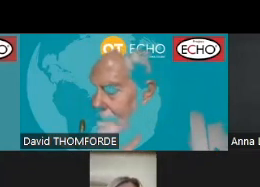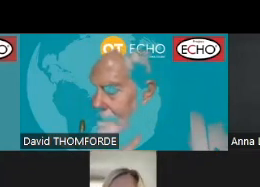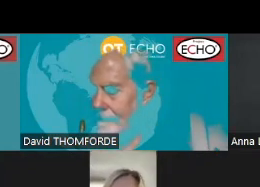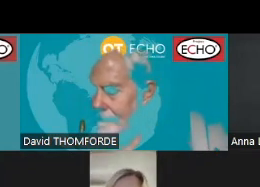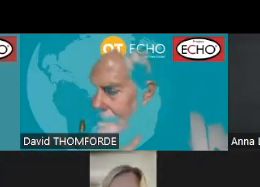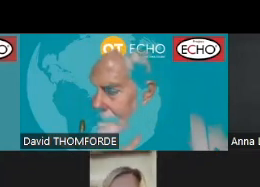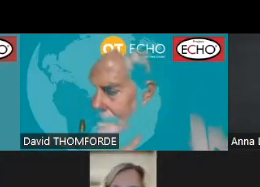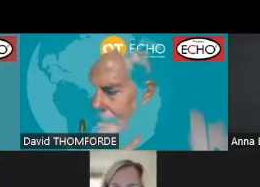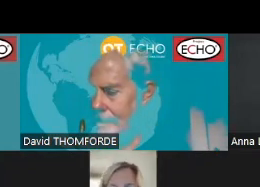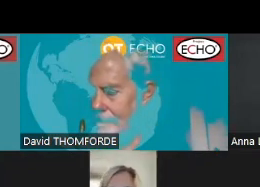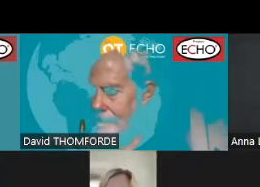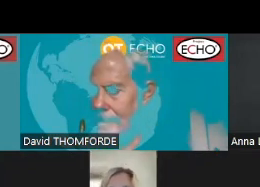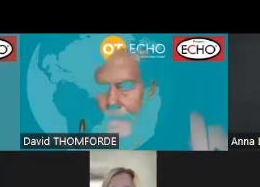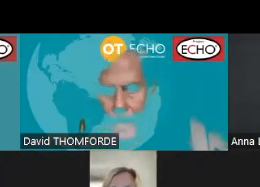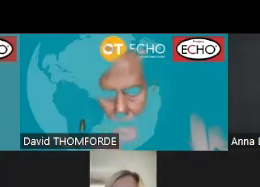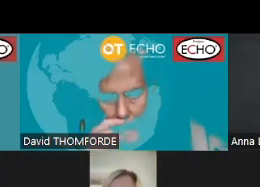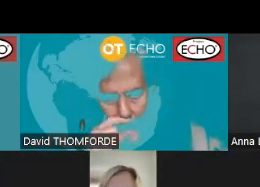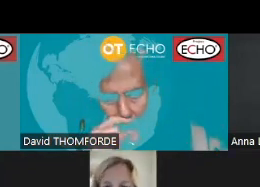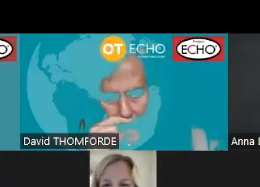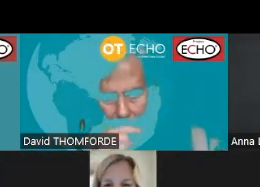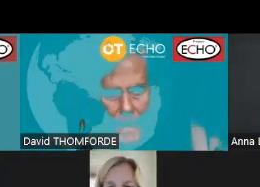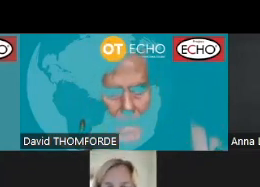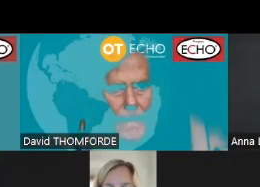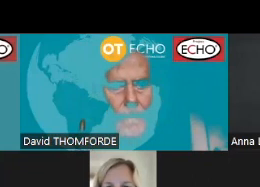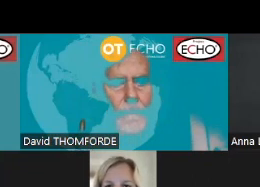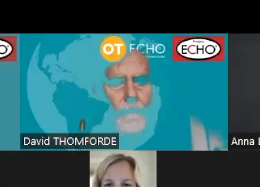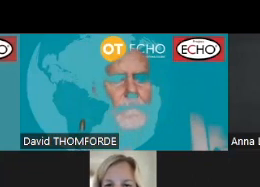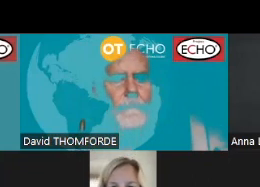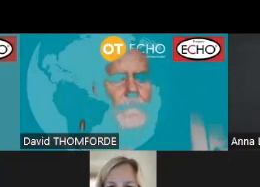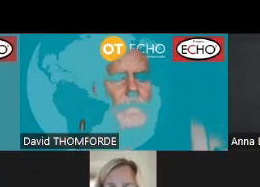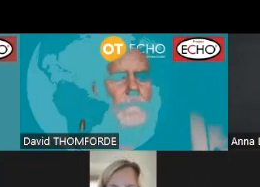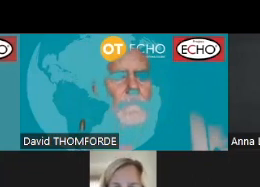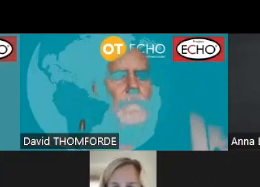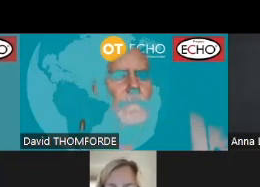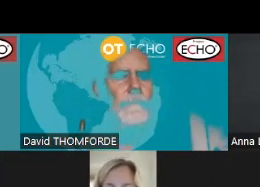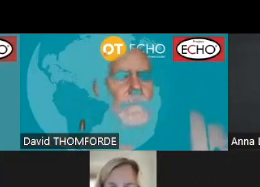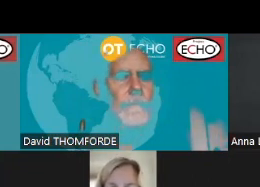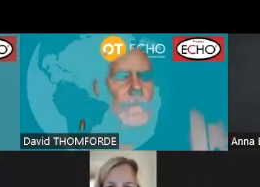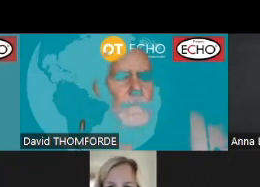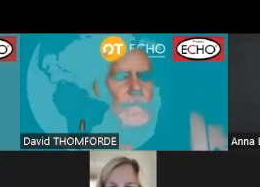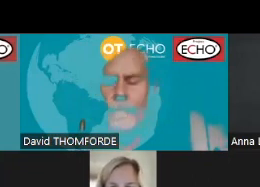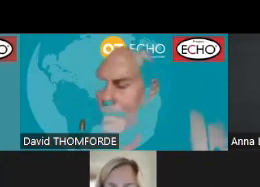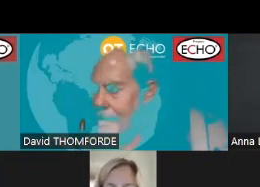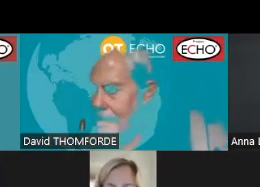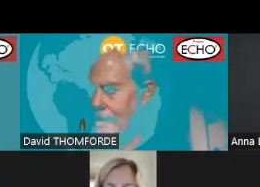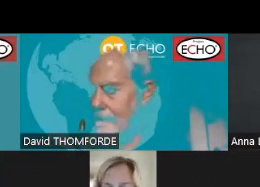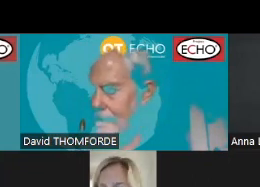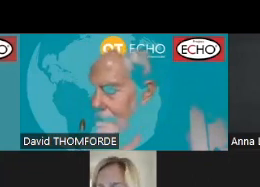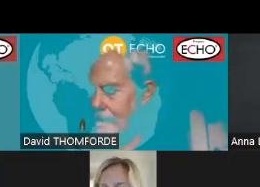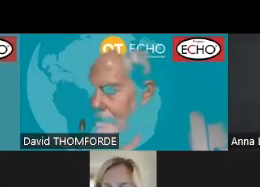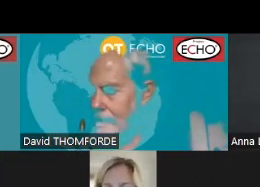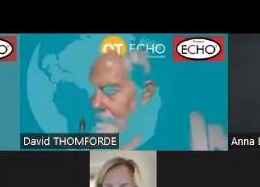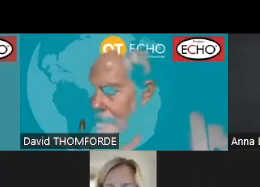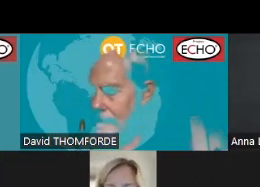Yes, I was putting my background on for the group. Hi, everybody. I was in group 2. My name's Sarah. I'm calling in from Boston. And in my group, I